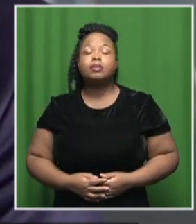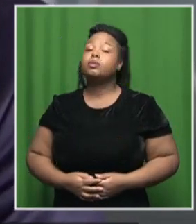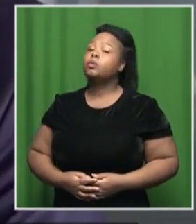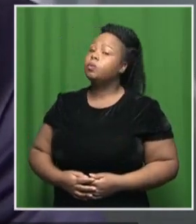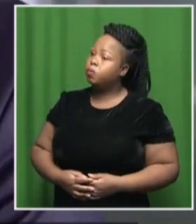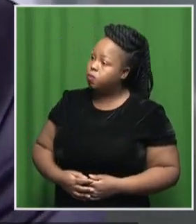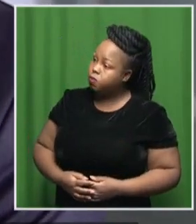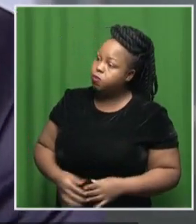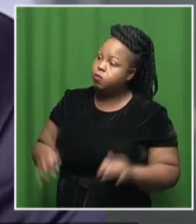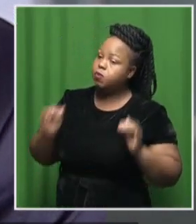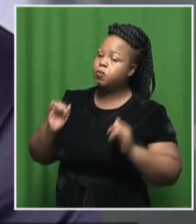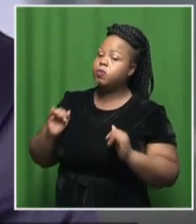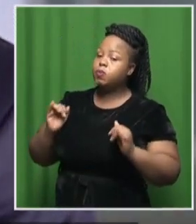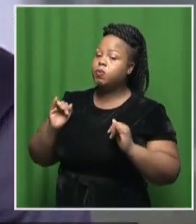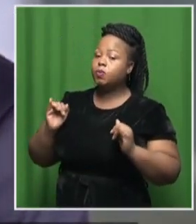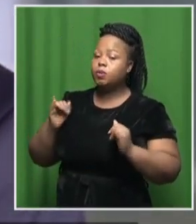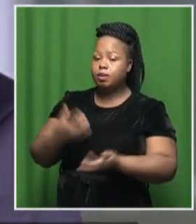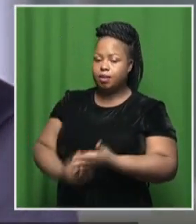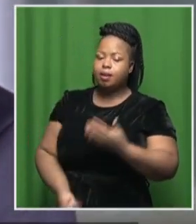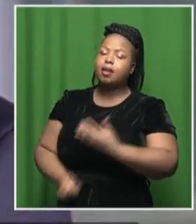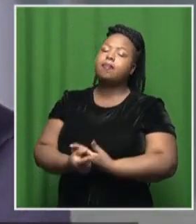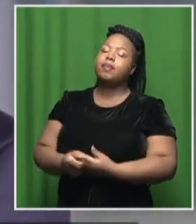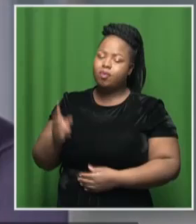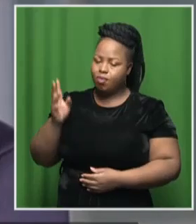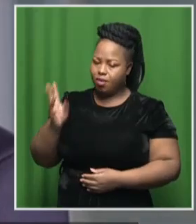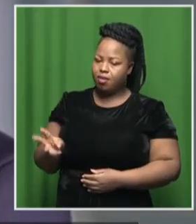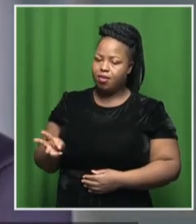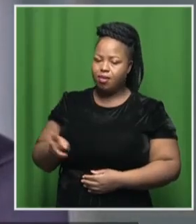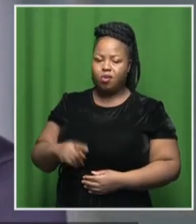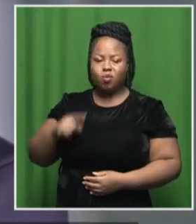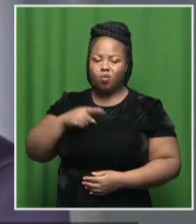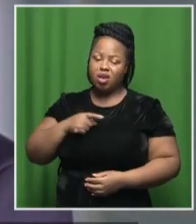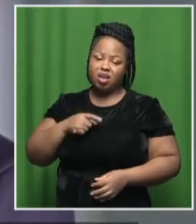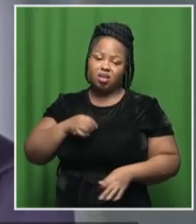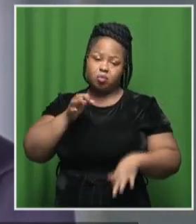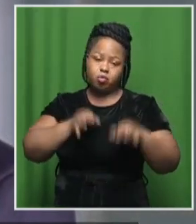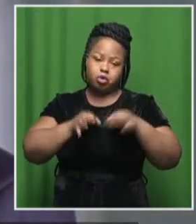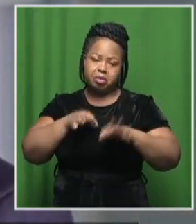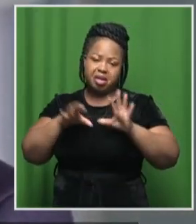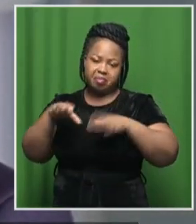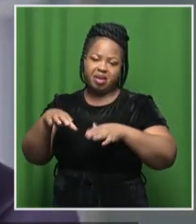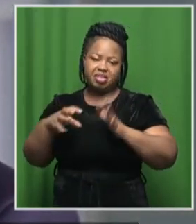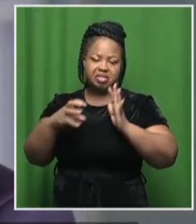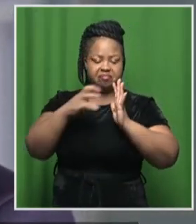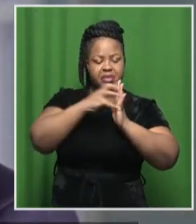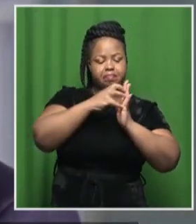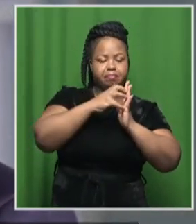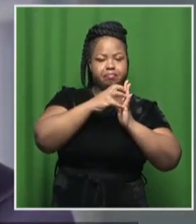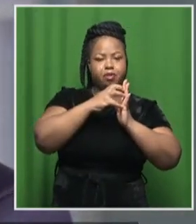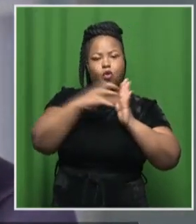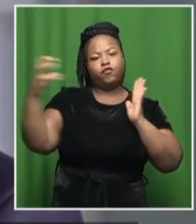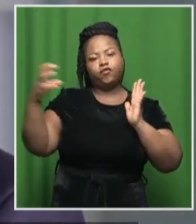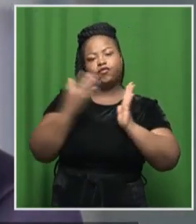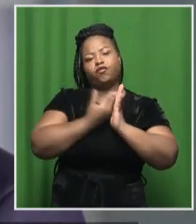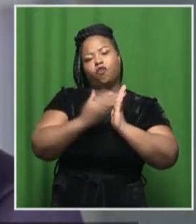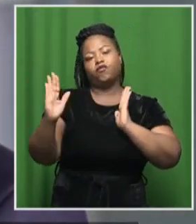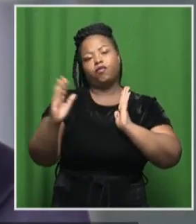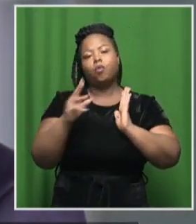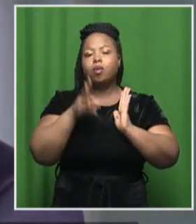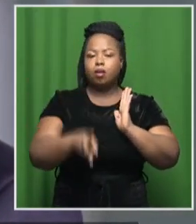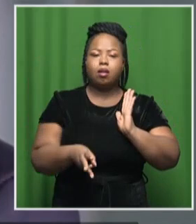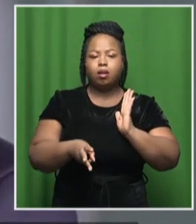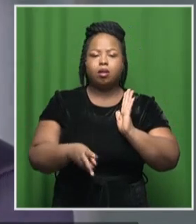thing that can happen, outcome that can come out of that, is that a party may be removed even from an election and